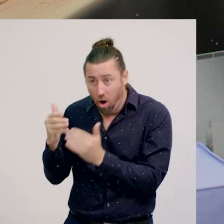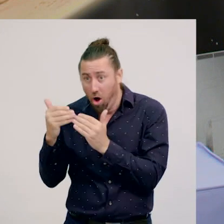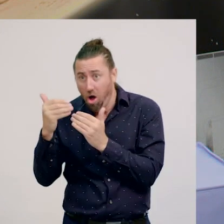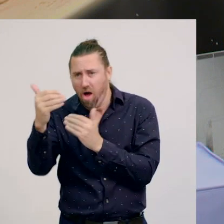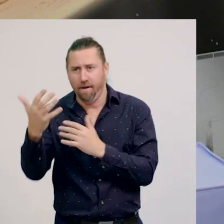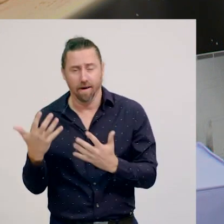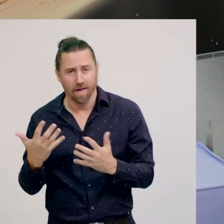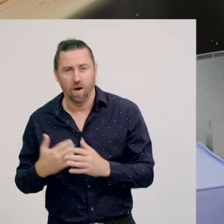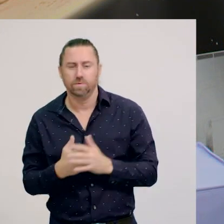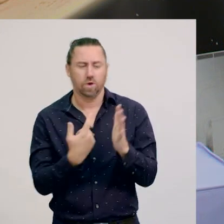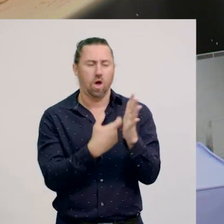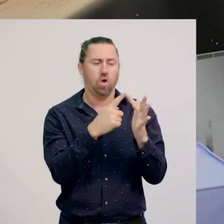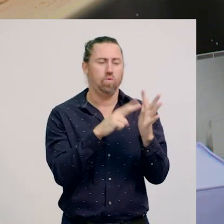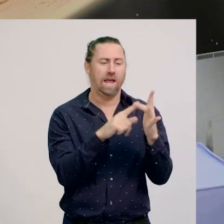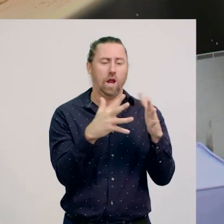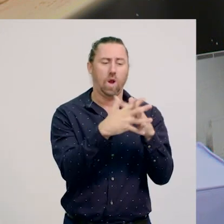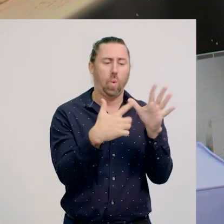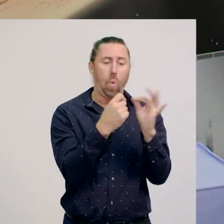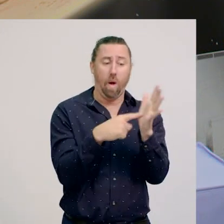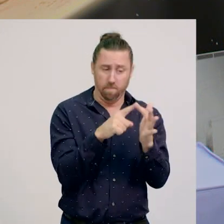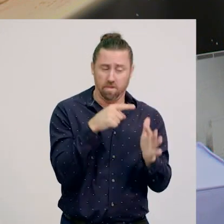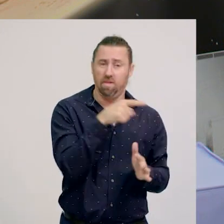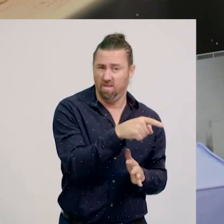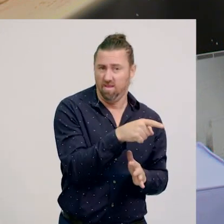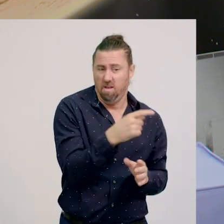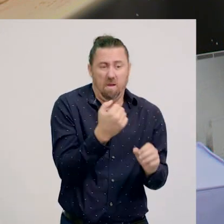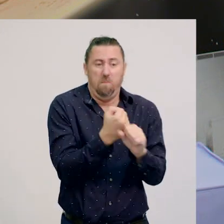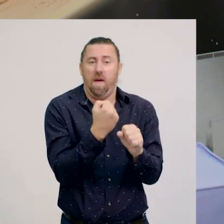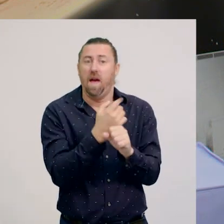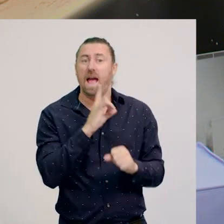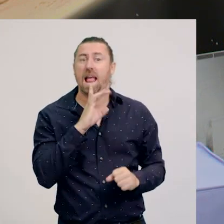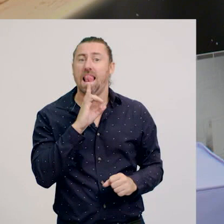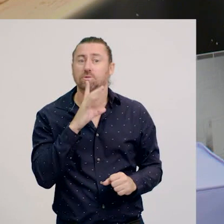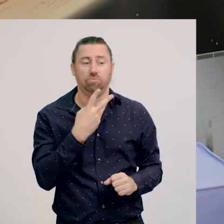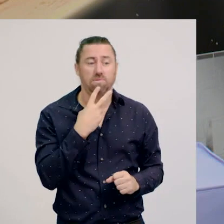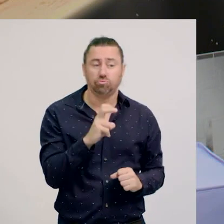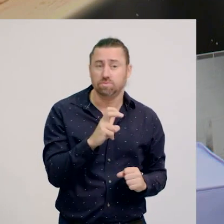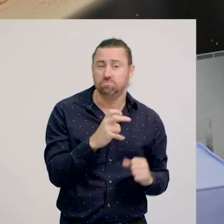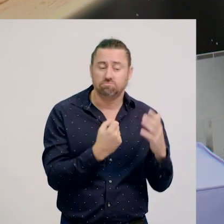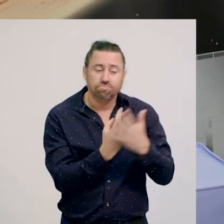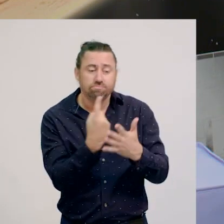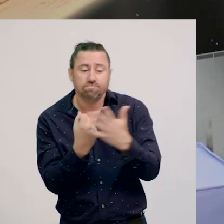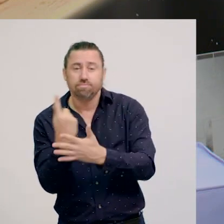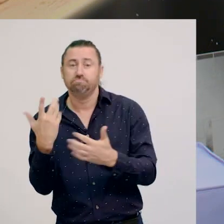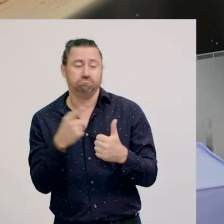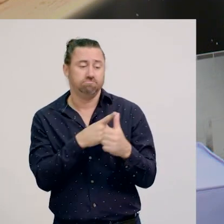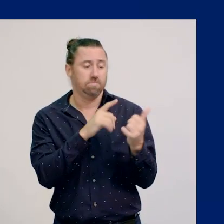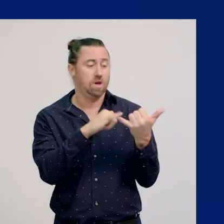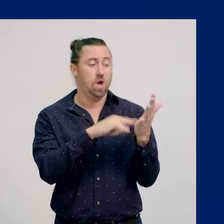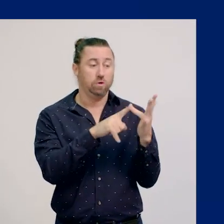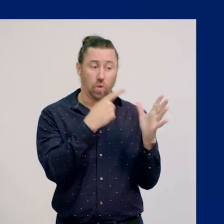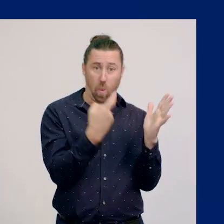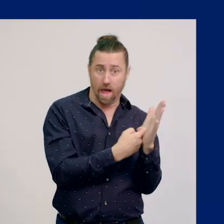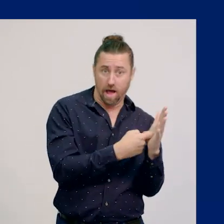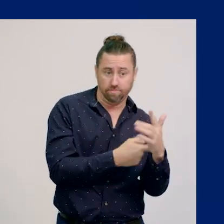Renewable energy resources can be used to generate electricity. They include things like